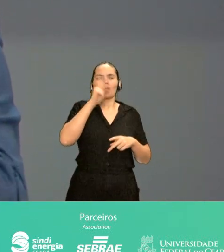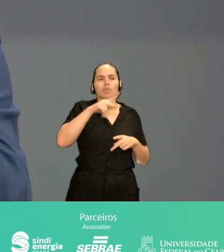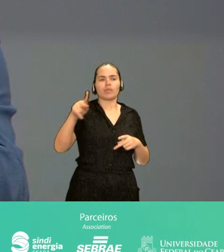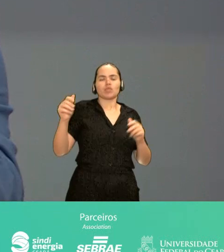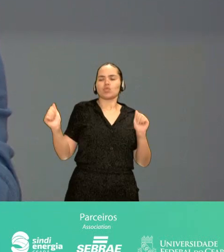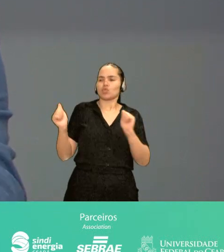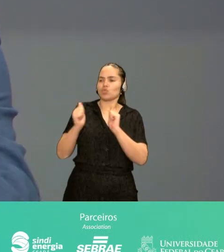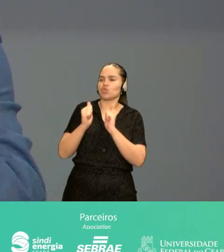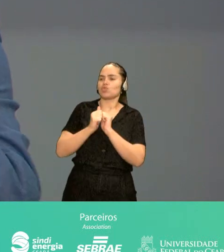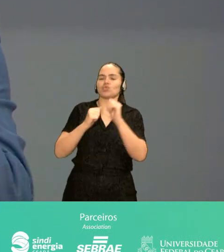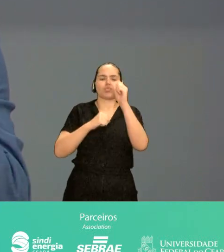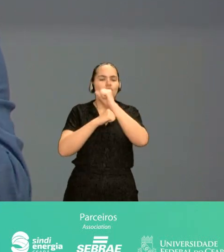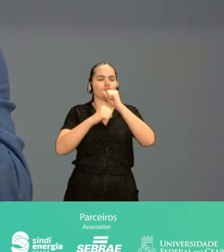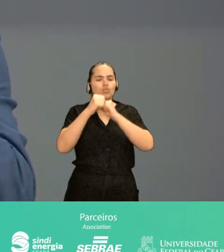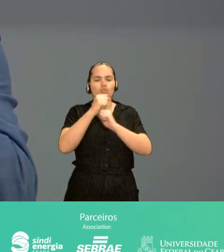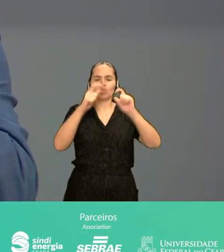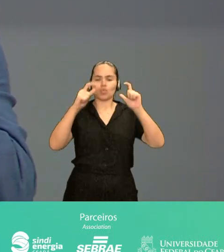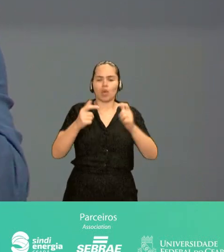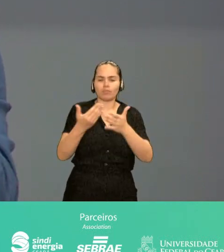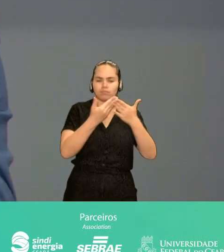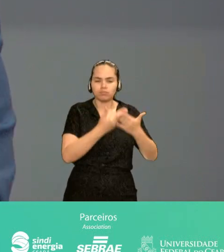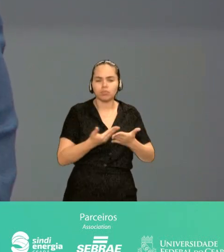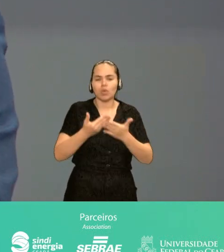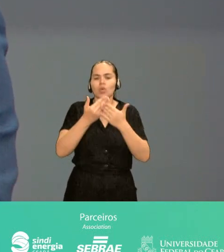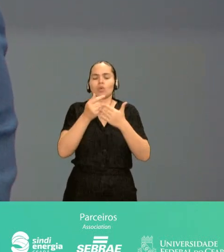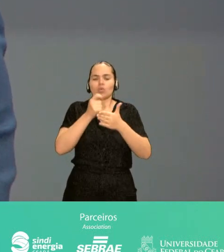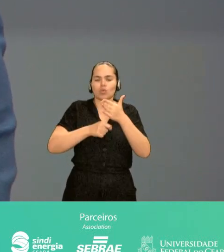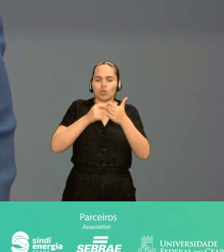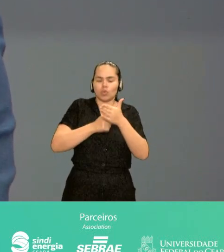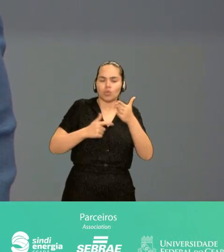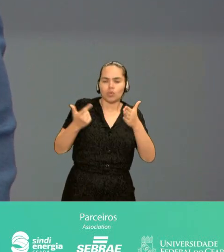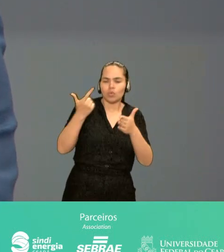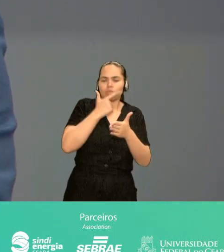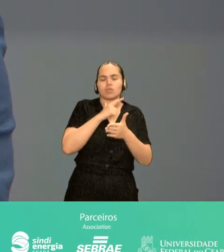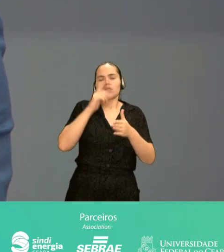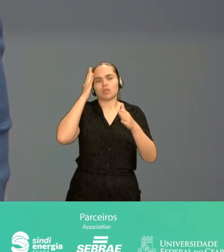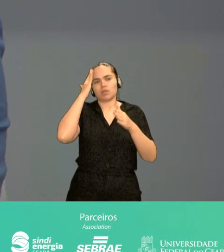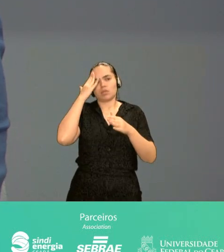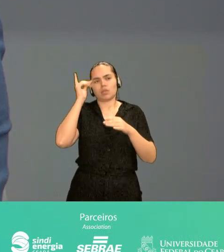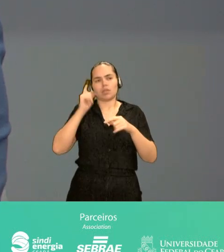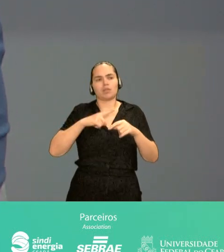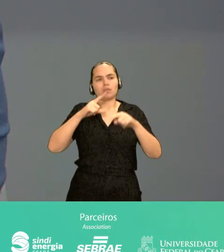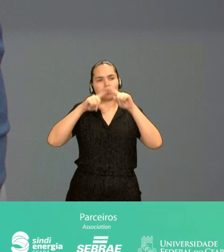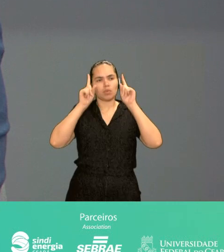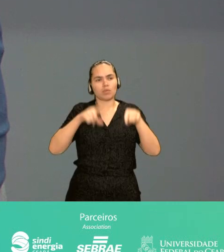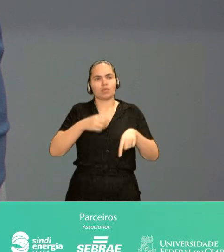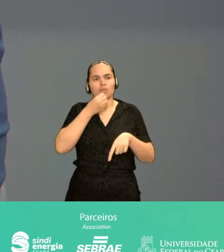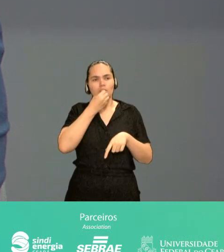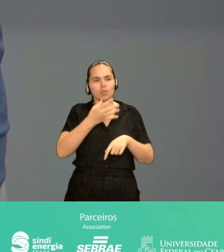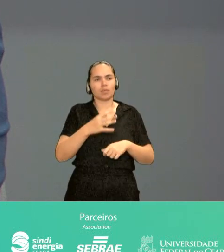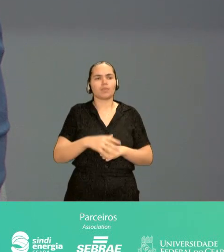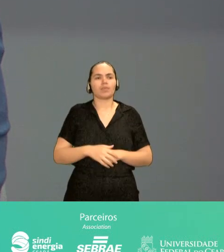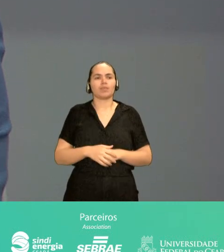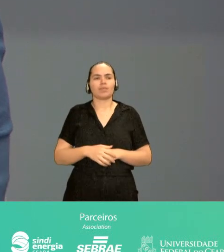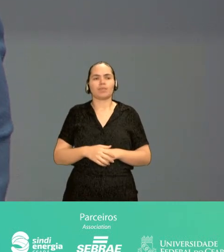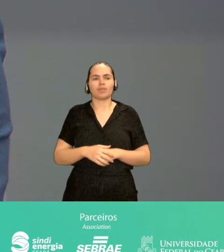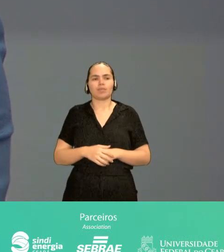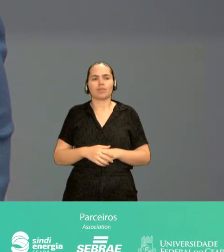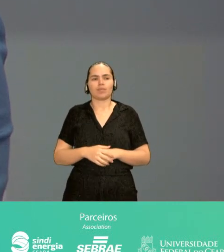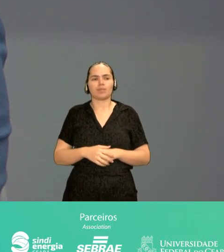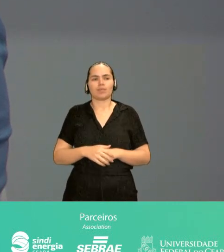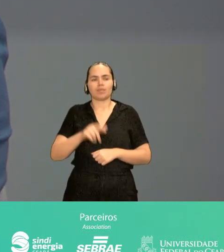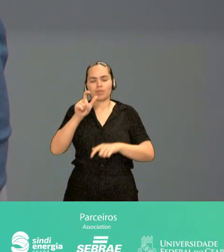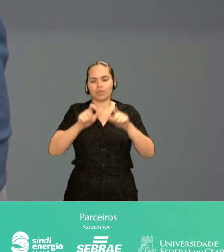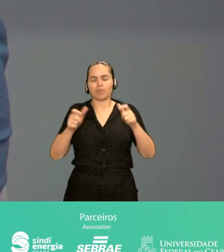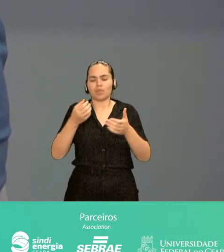lado, é ter infrastructure, good infraestrutura, professors. é lutar You need contra to o futuro que struggle você for tem, good é ter bons projects, projetos, como for o próprio good Júnior falou education, for ontem, good né? Os infrastructure. recursos